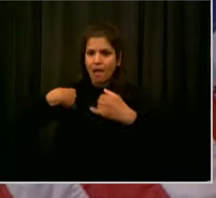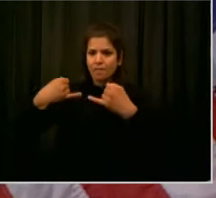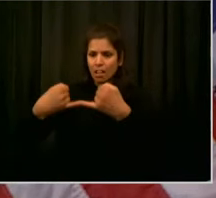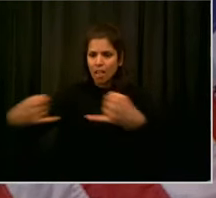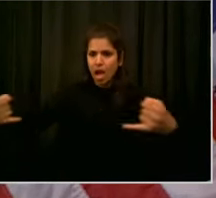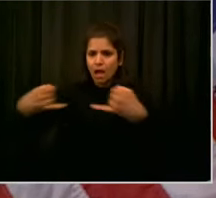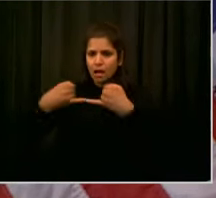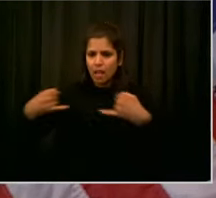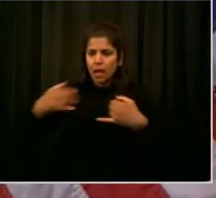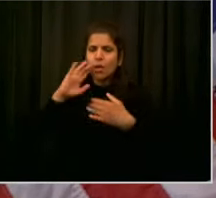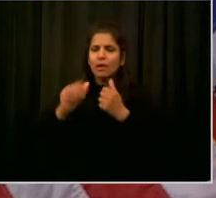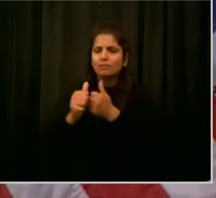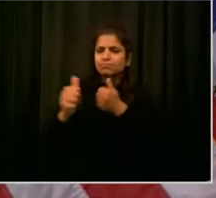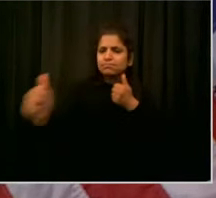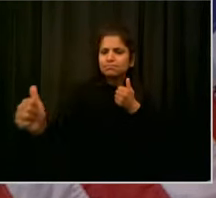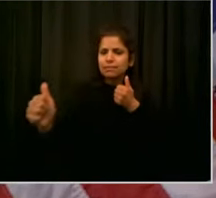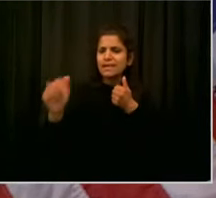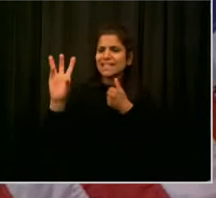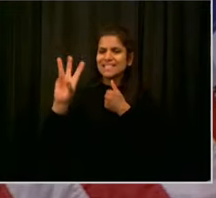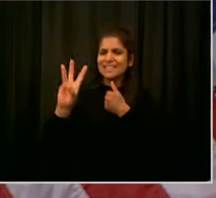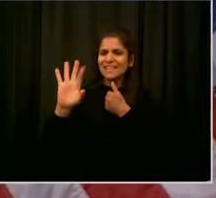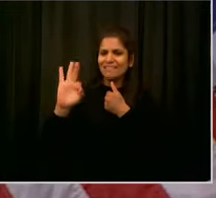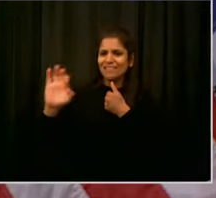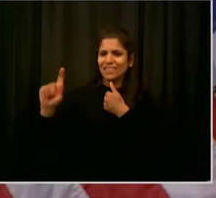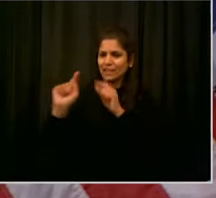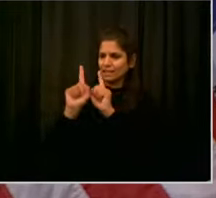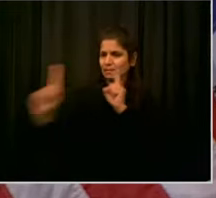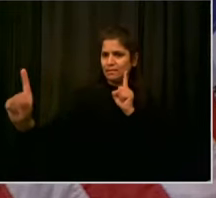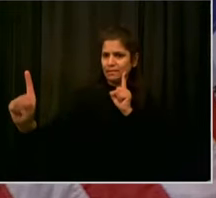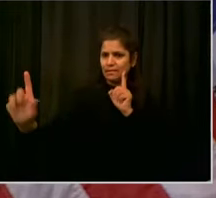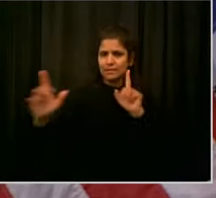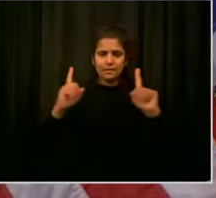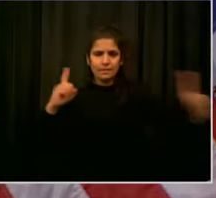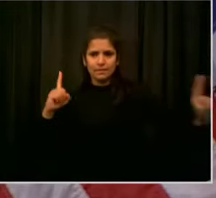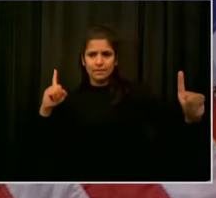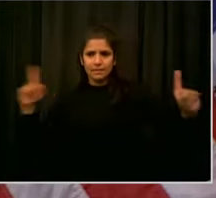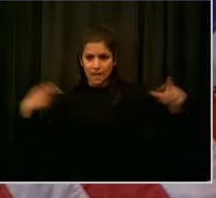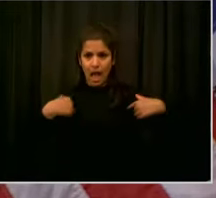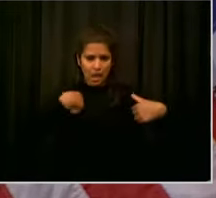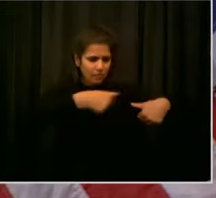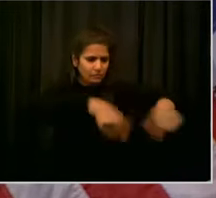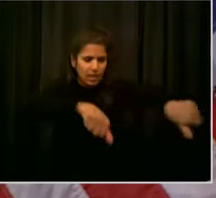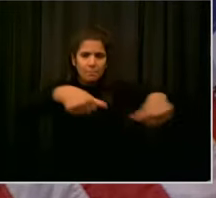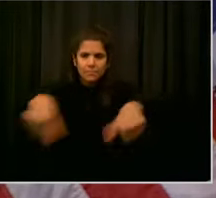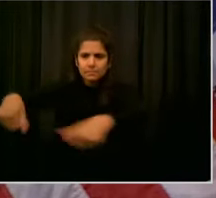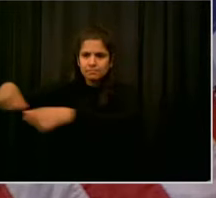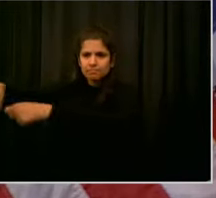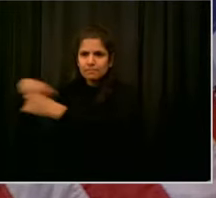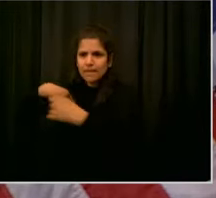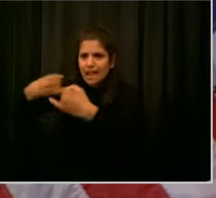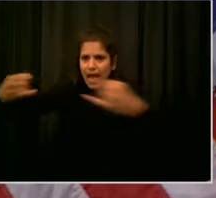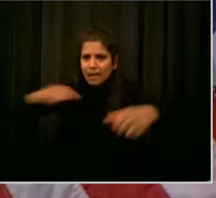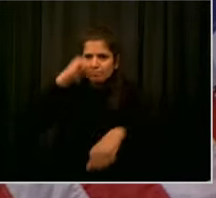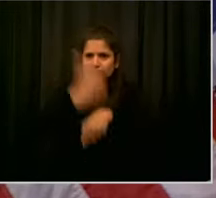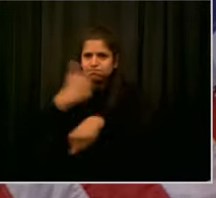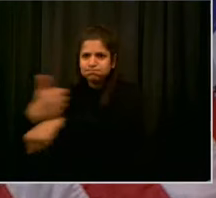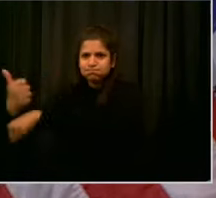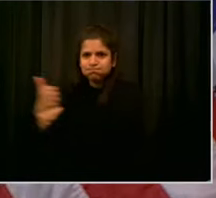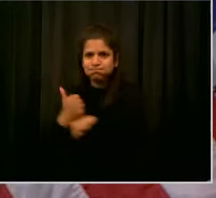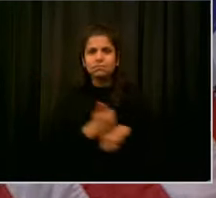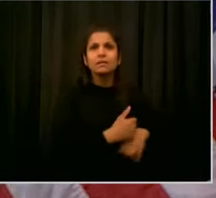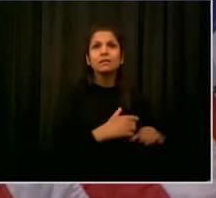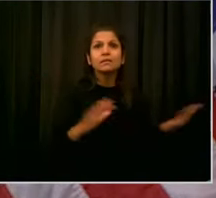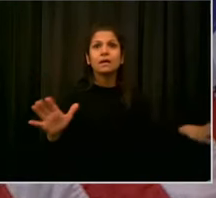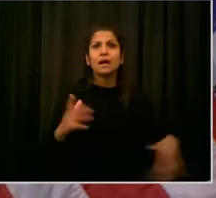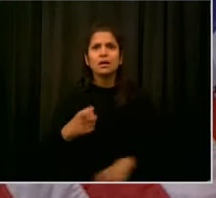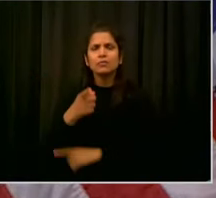guidance. So if we do that in the subway, if we do it on the platform, if we do it in the subway car, on the bus, I think we'll all be better off and it will help everyone. So we